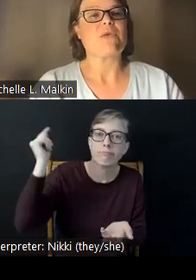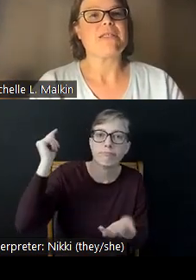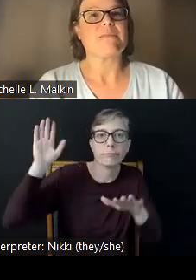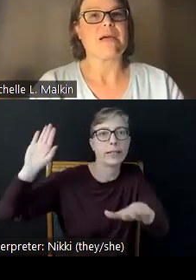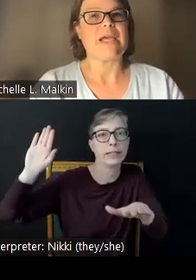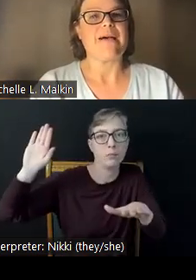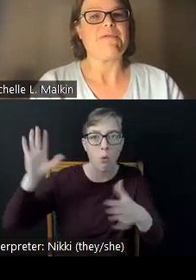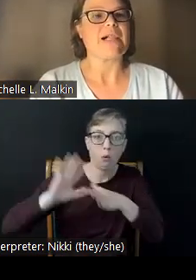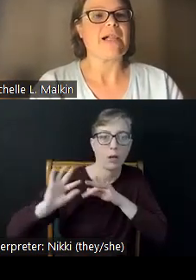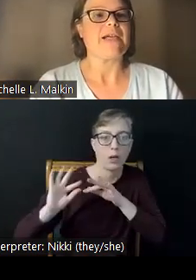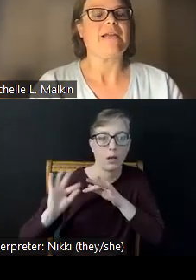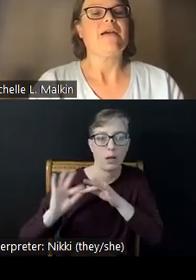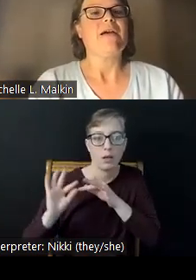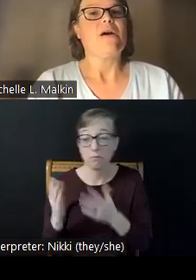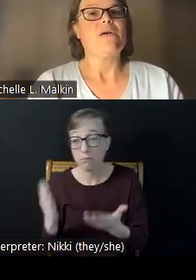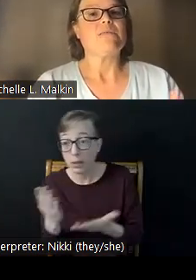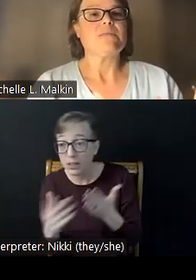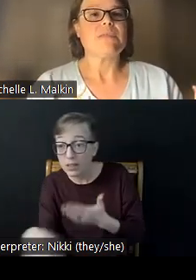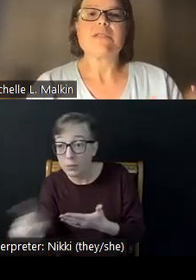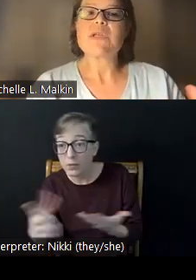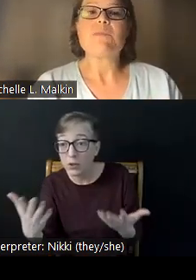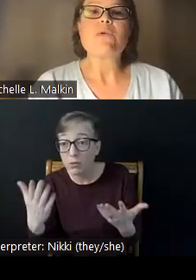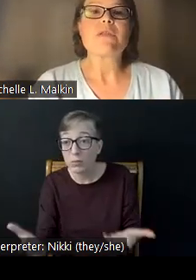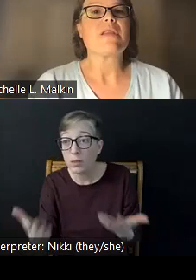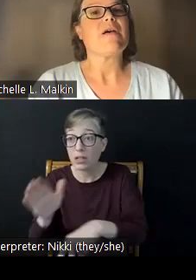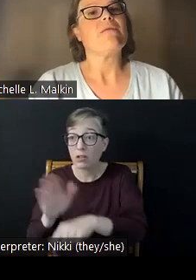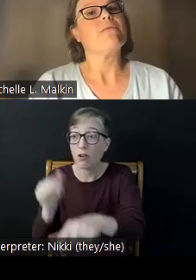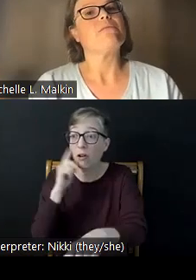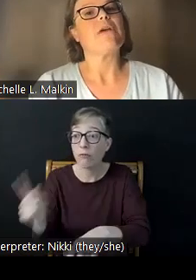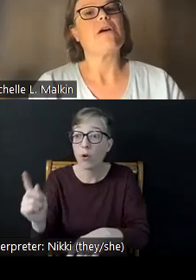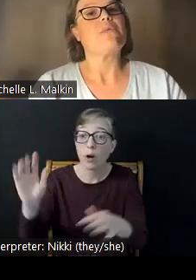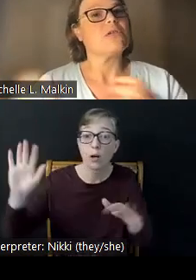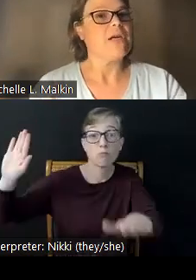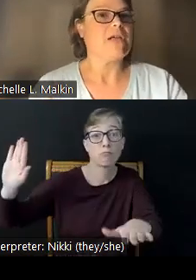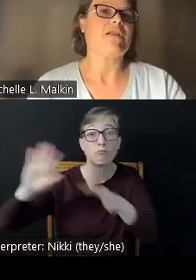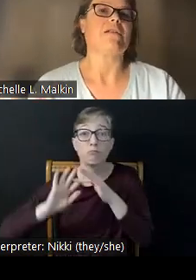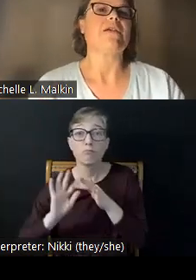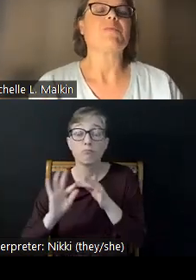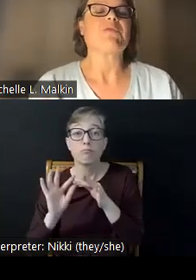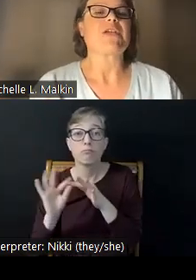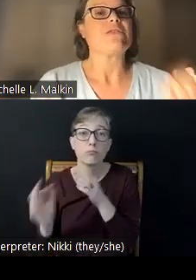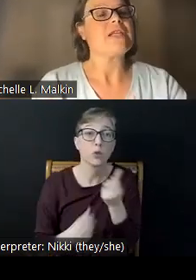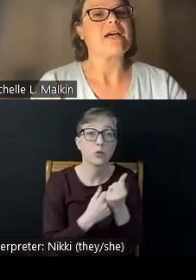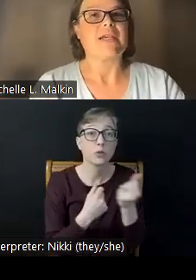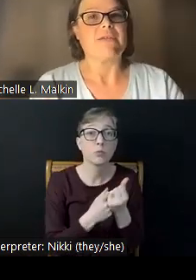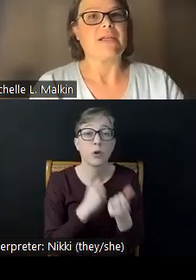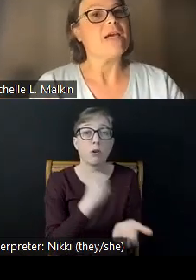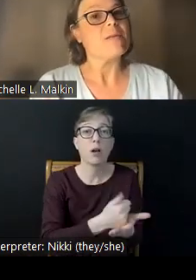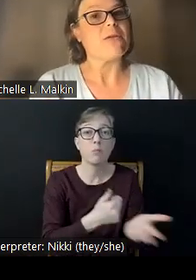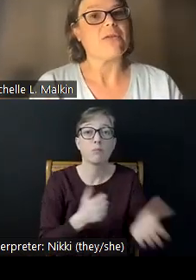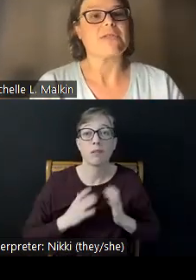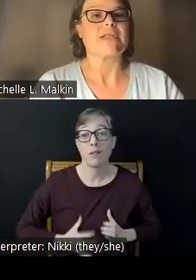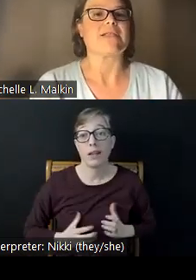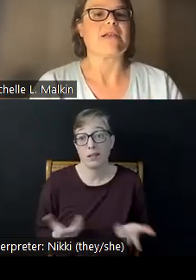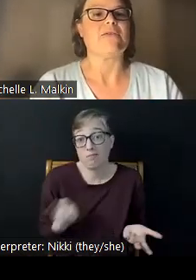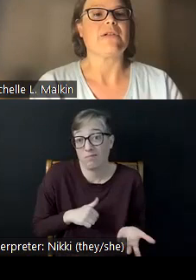to write something on behalf of a client. It's really important that we're training the legal professionals to actually even care